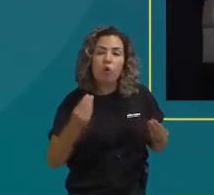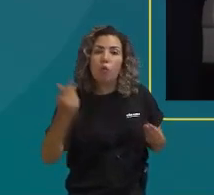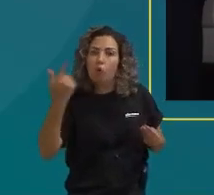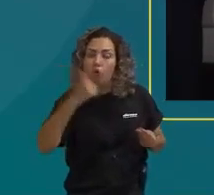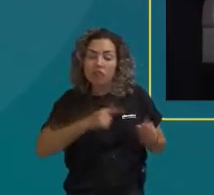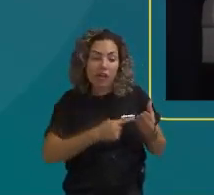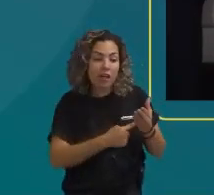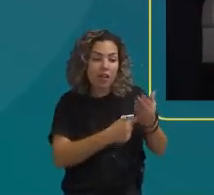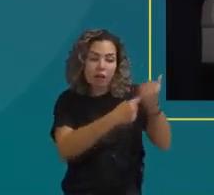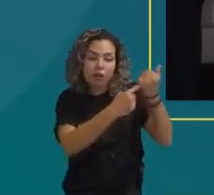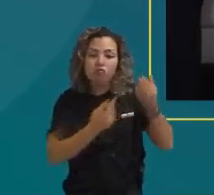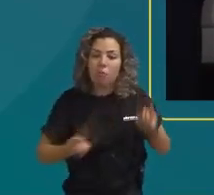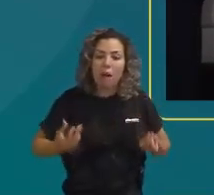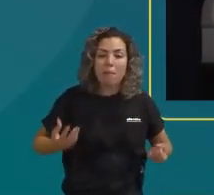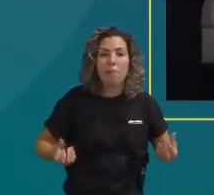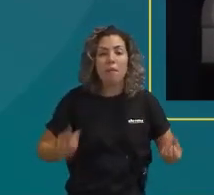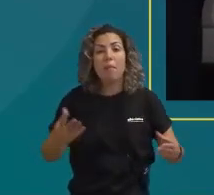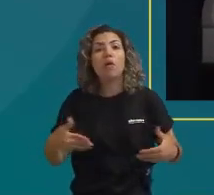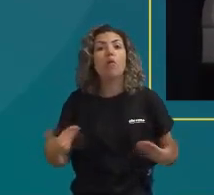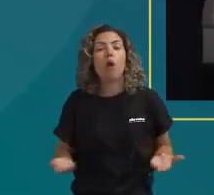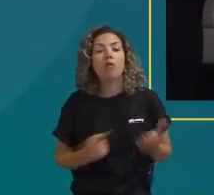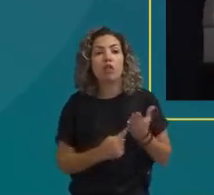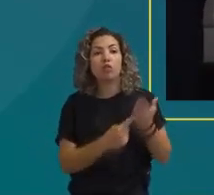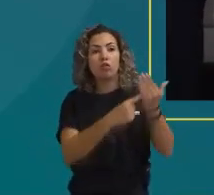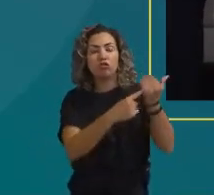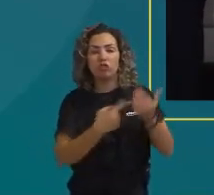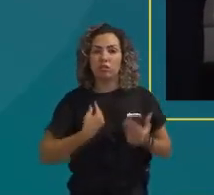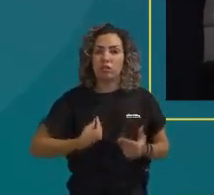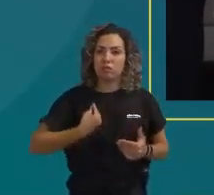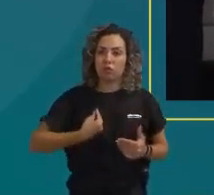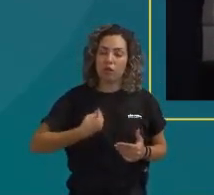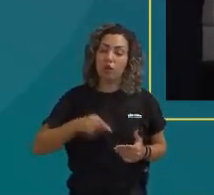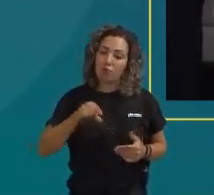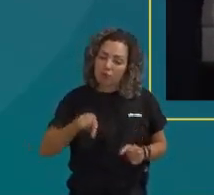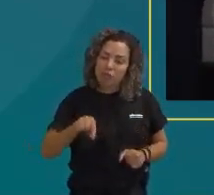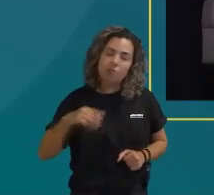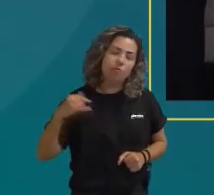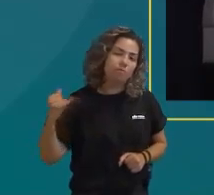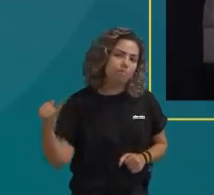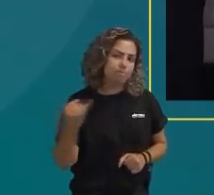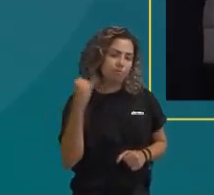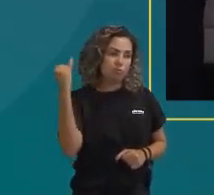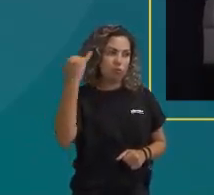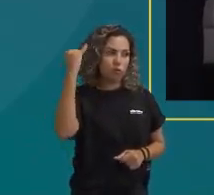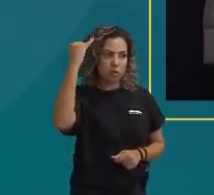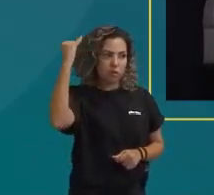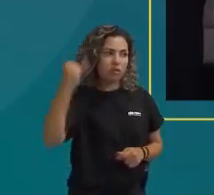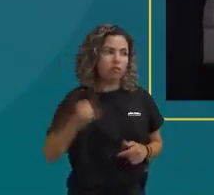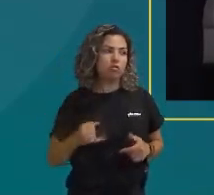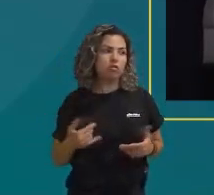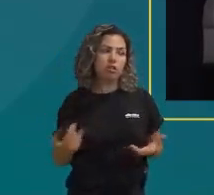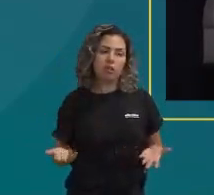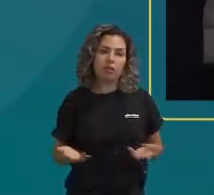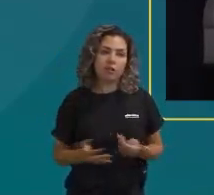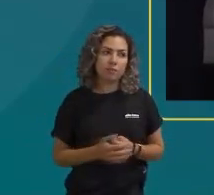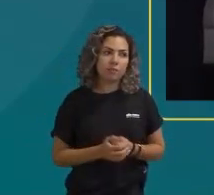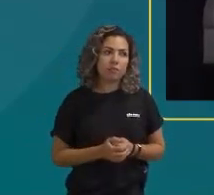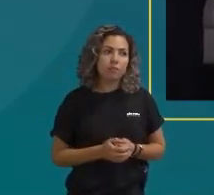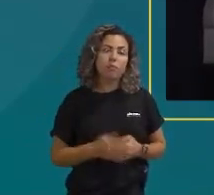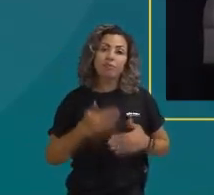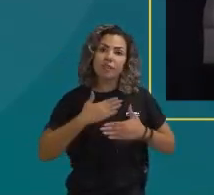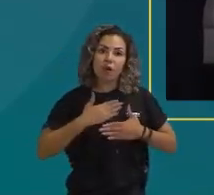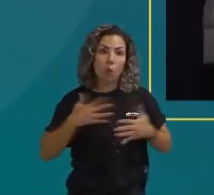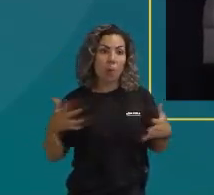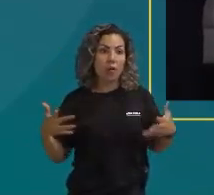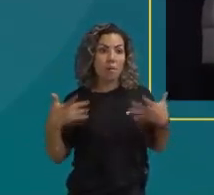available, financing is also something that is very important. And I look forward also to this conference so that I also get some